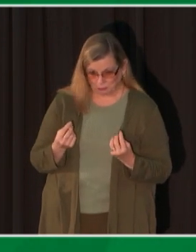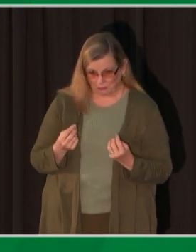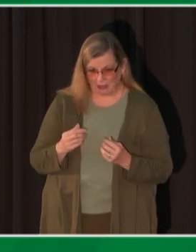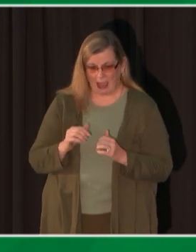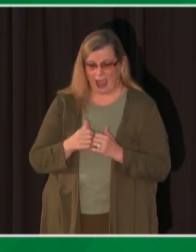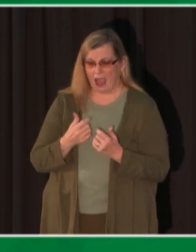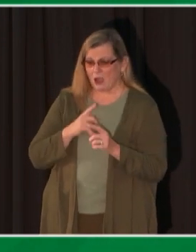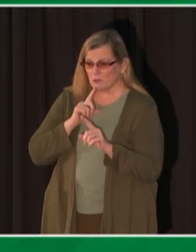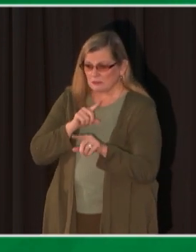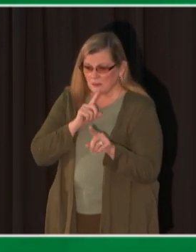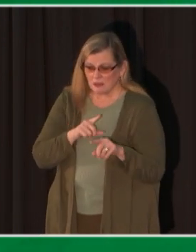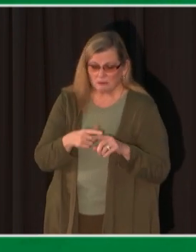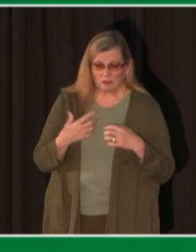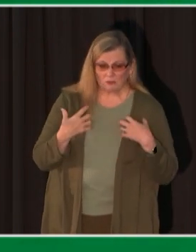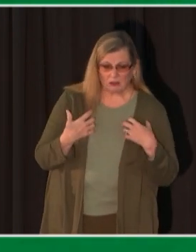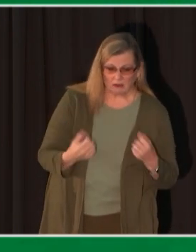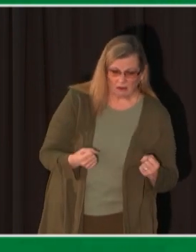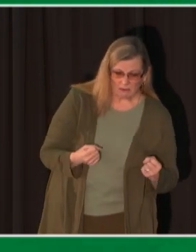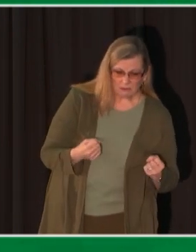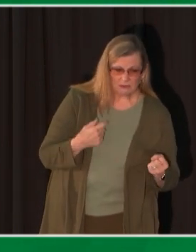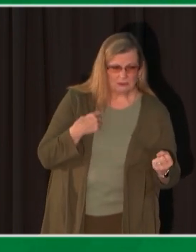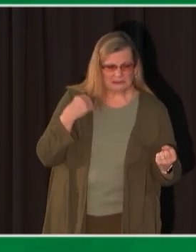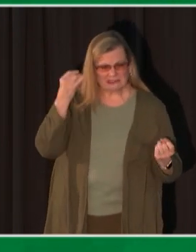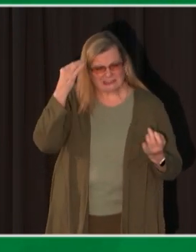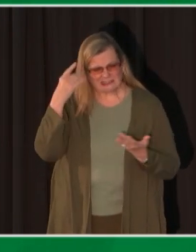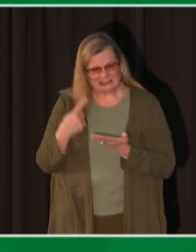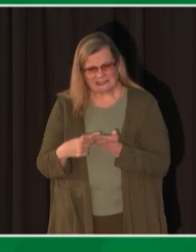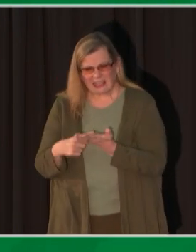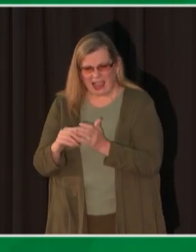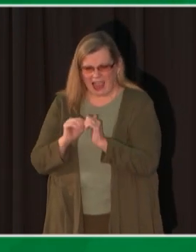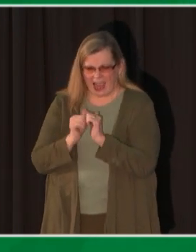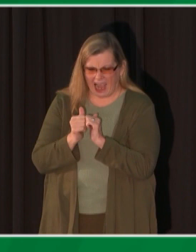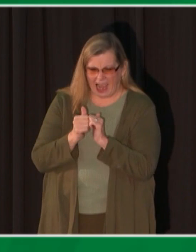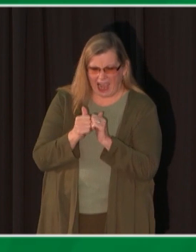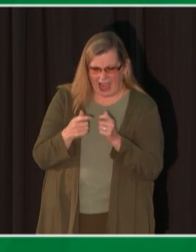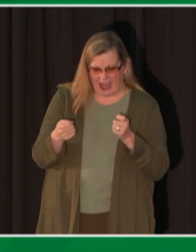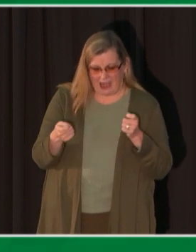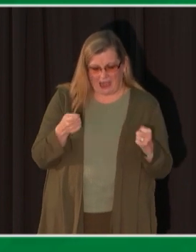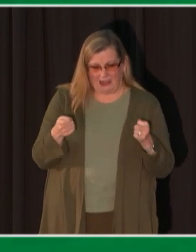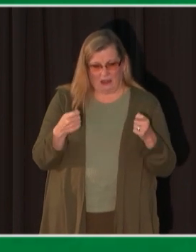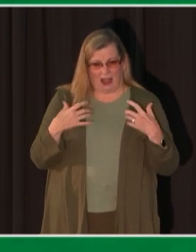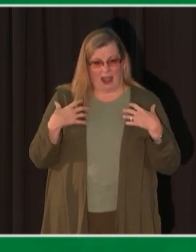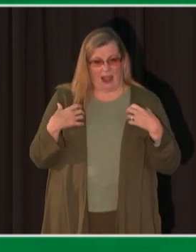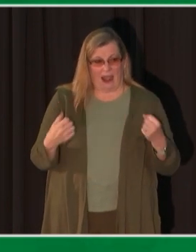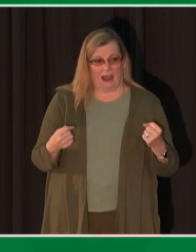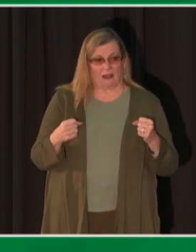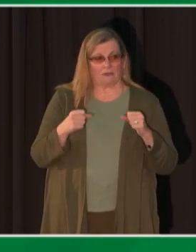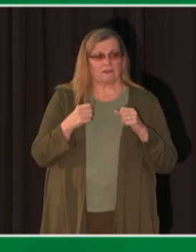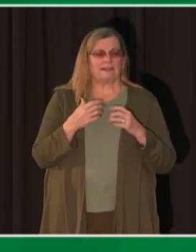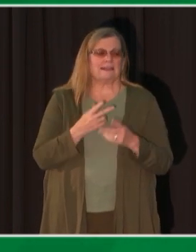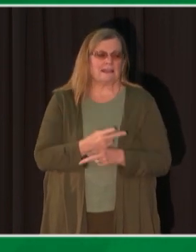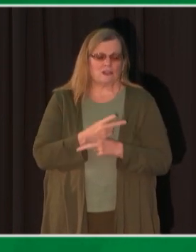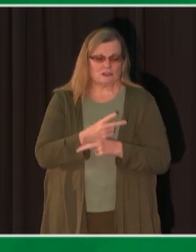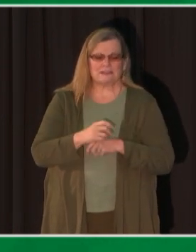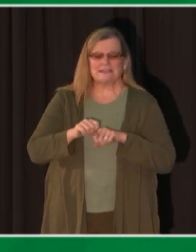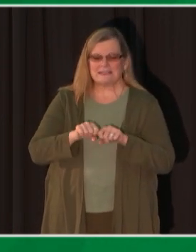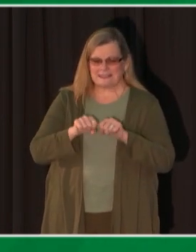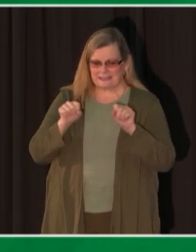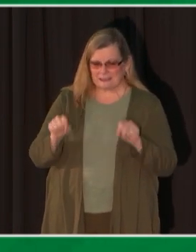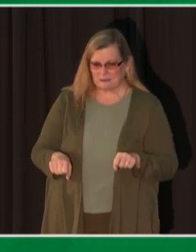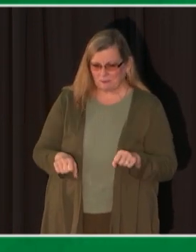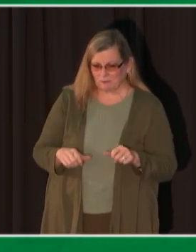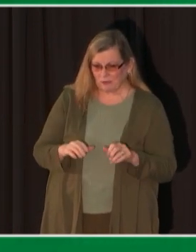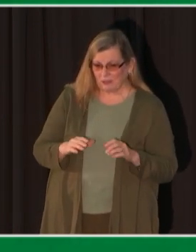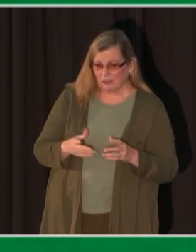we need to be thinking about the capacity of our healthcare system to treat patients and to